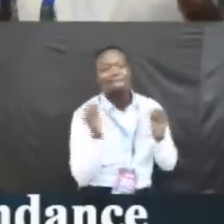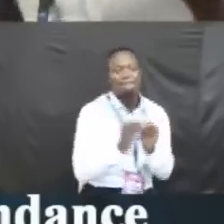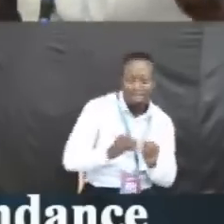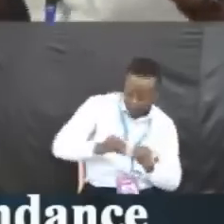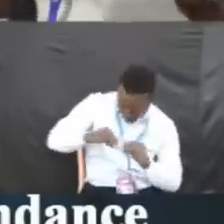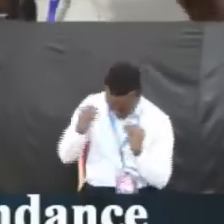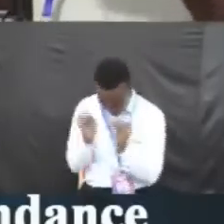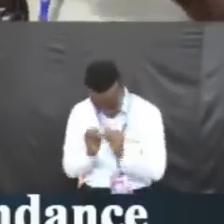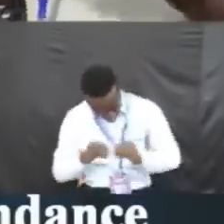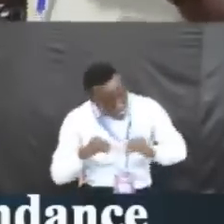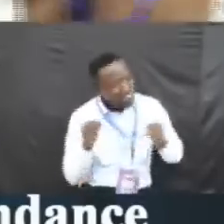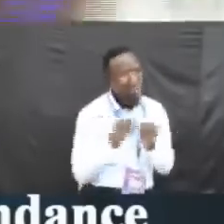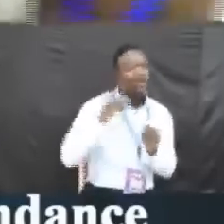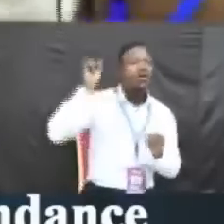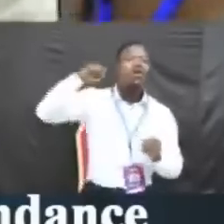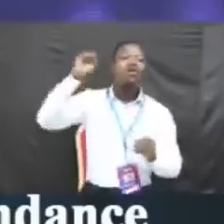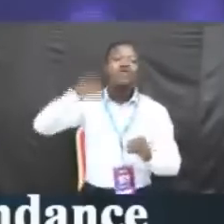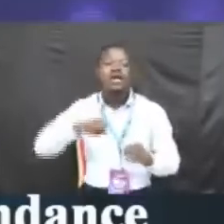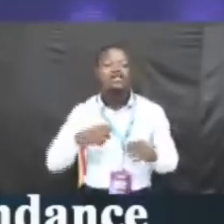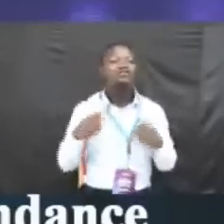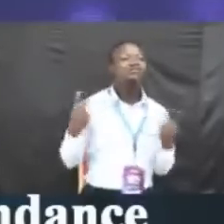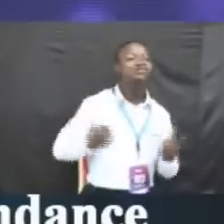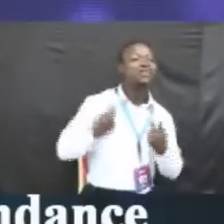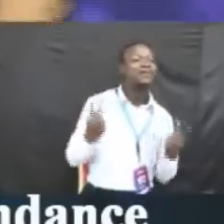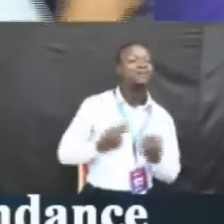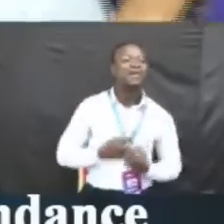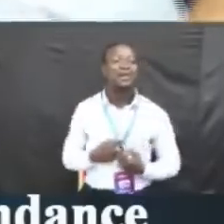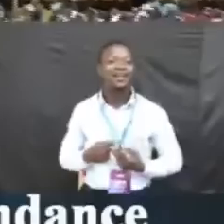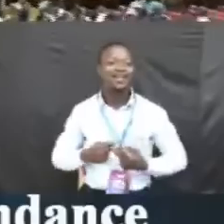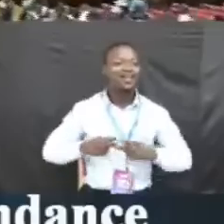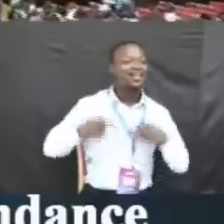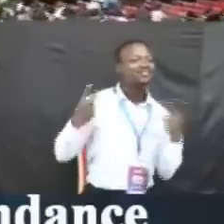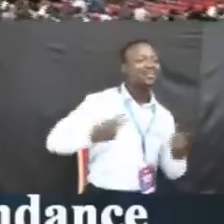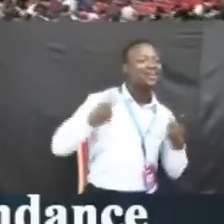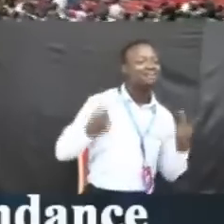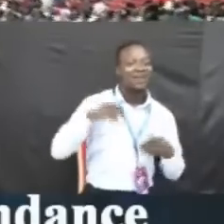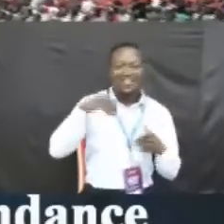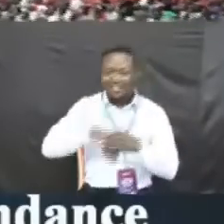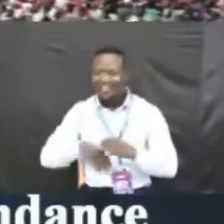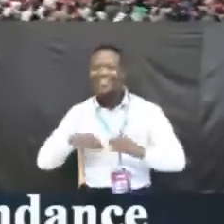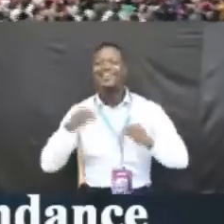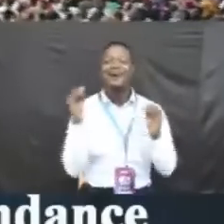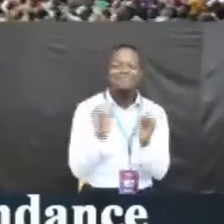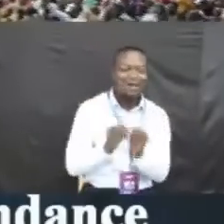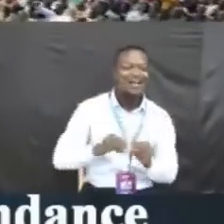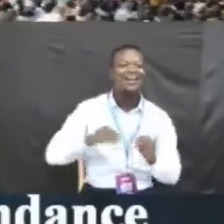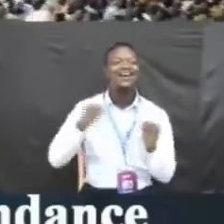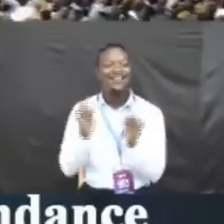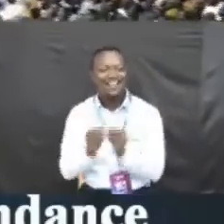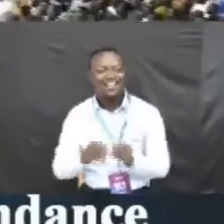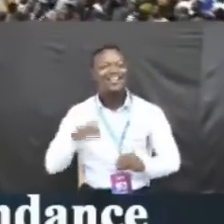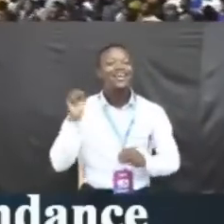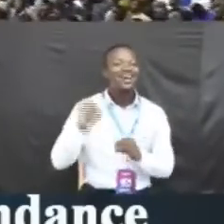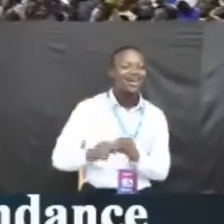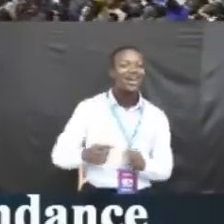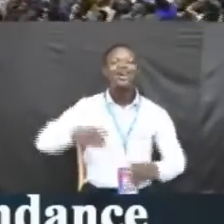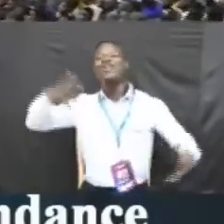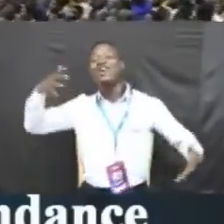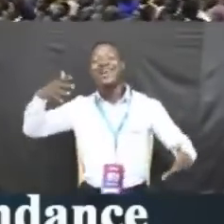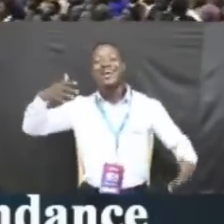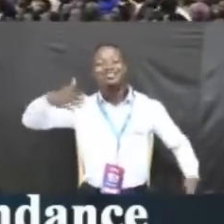Lord, dripping in your power, Lord. Oh, dripping up. And